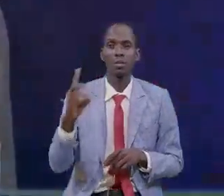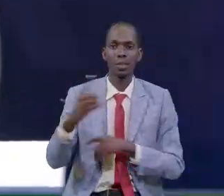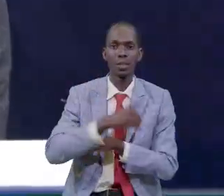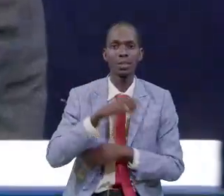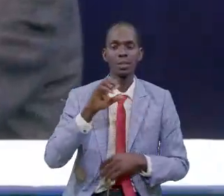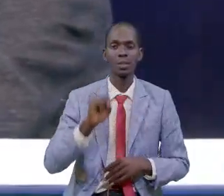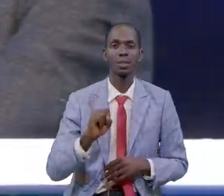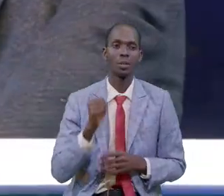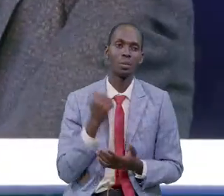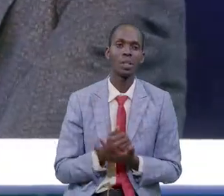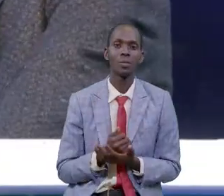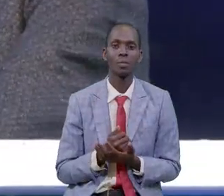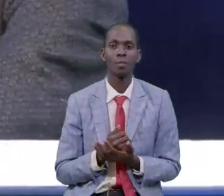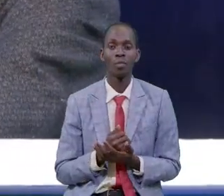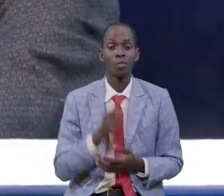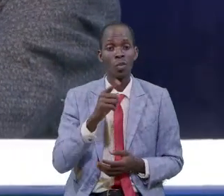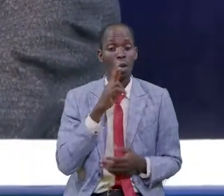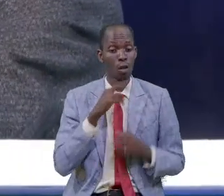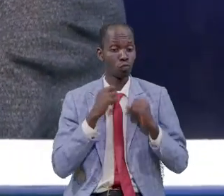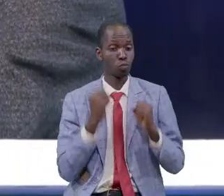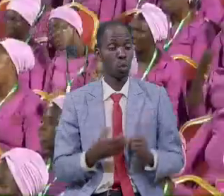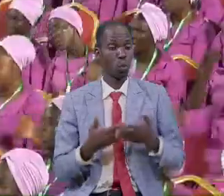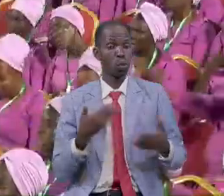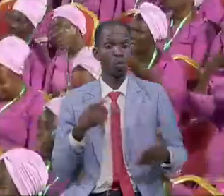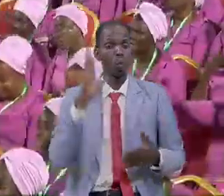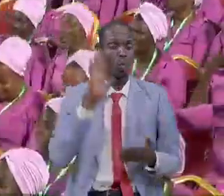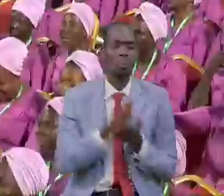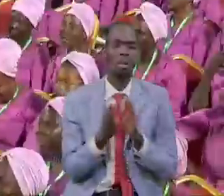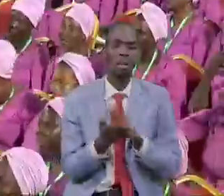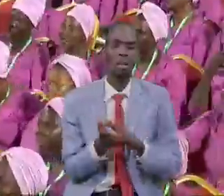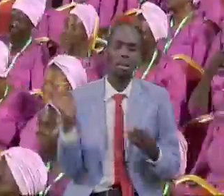You were strong before, you are going to become stronger tonight.